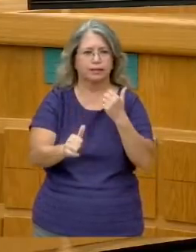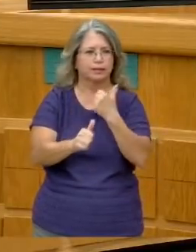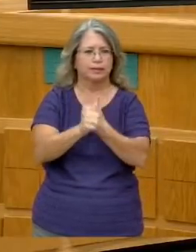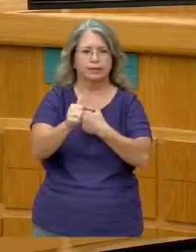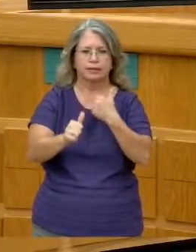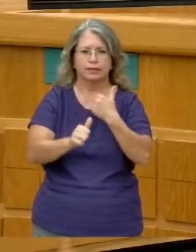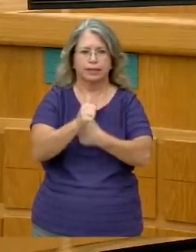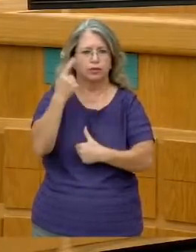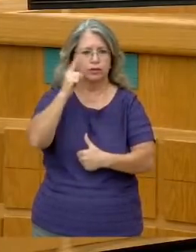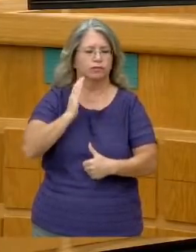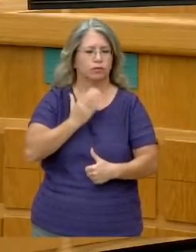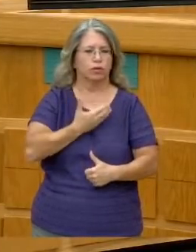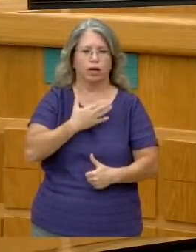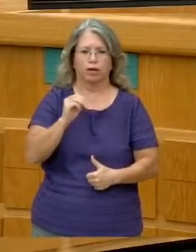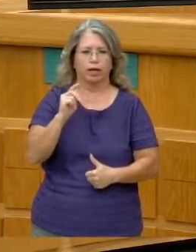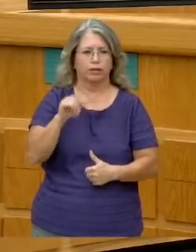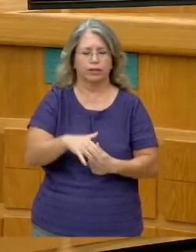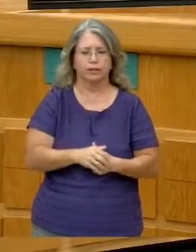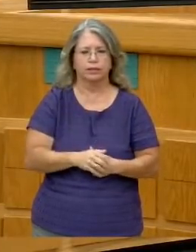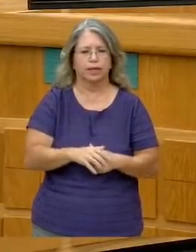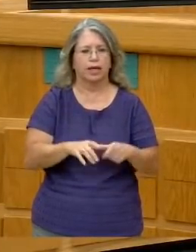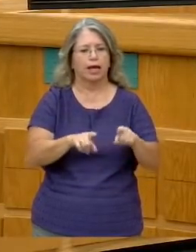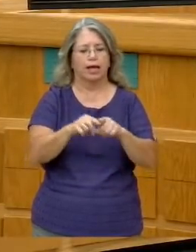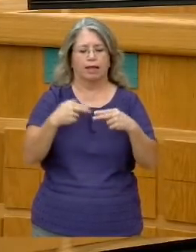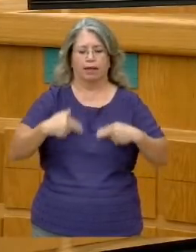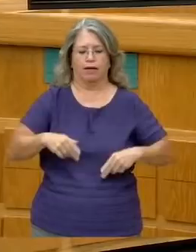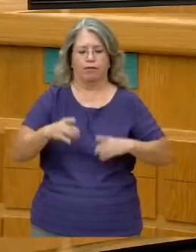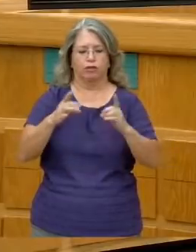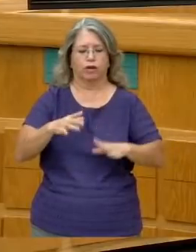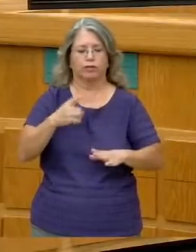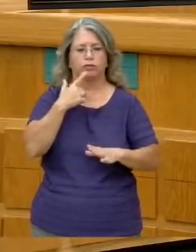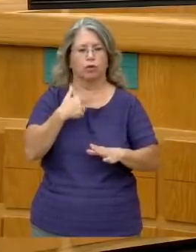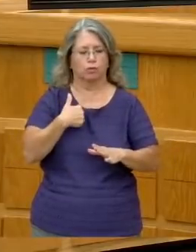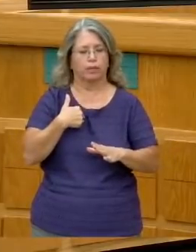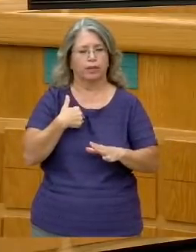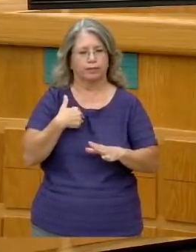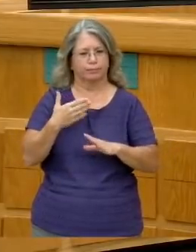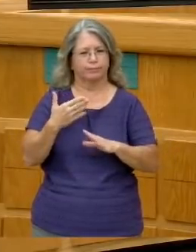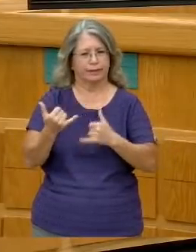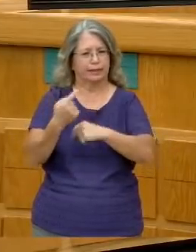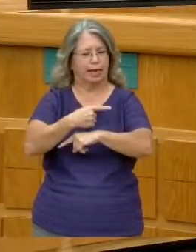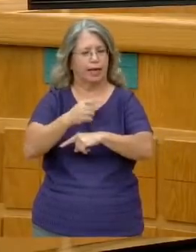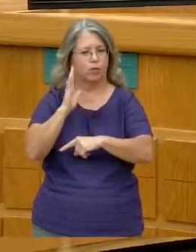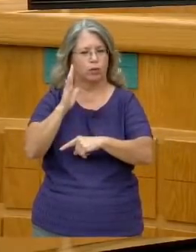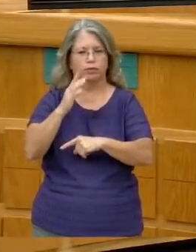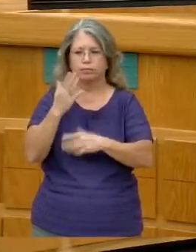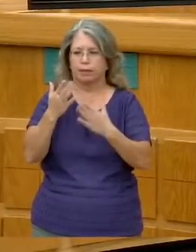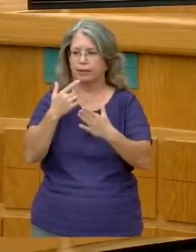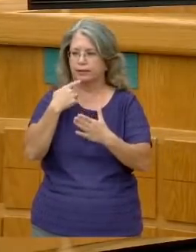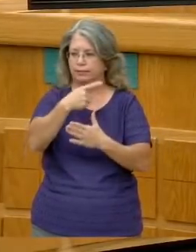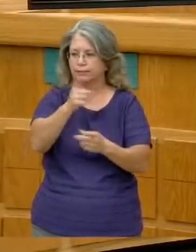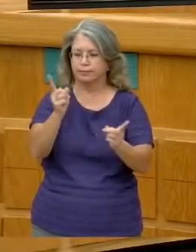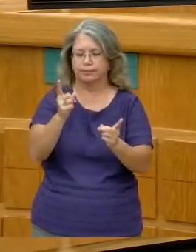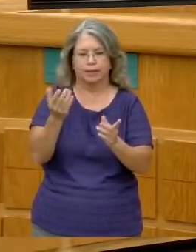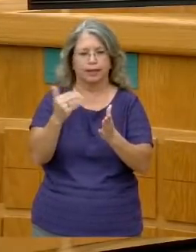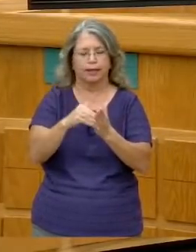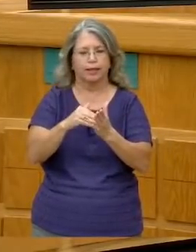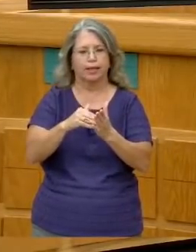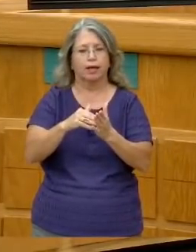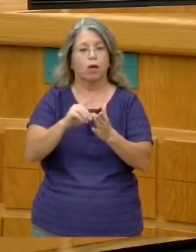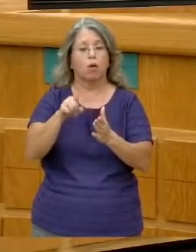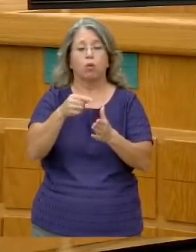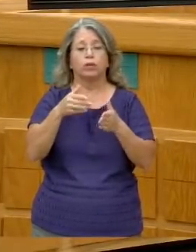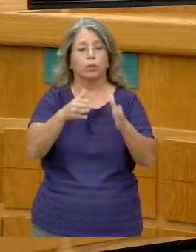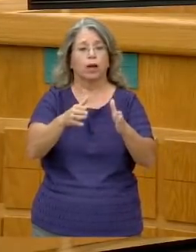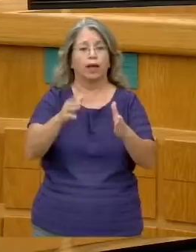county. And as the health director told me earlier today, and she'll probably tell us again, the only way we're going to reduce and stop the